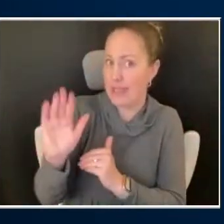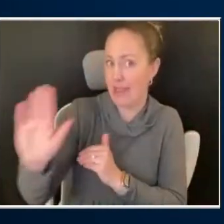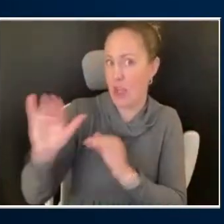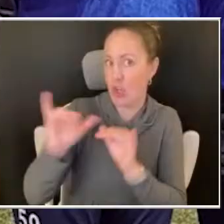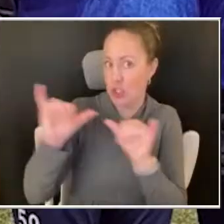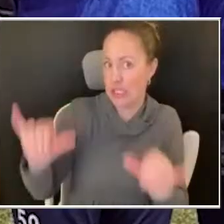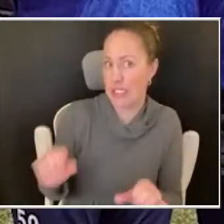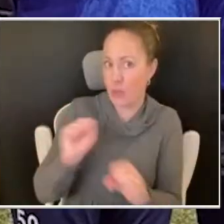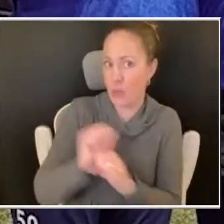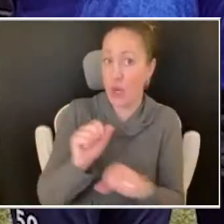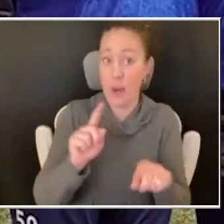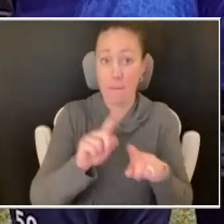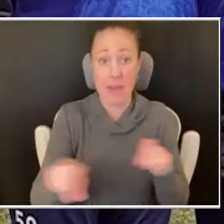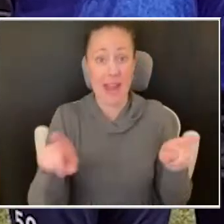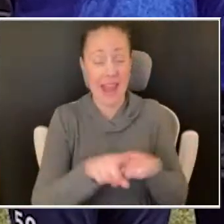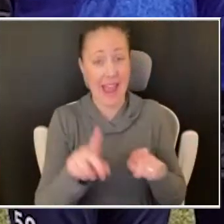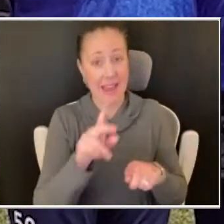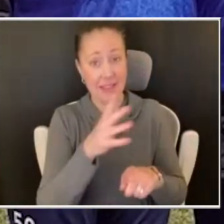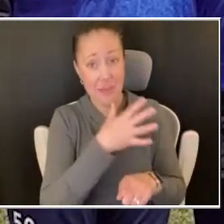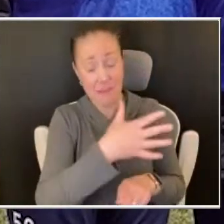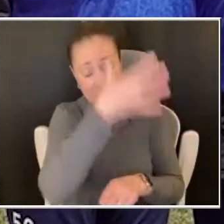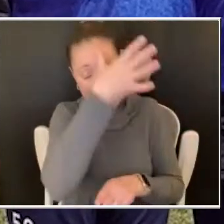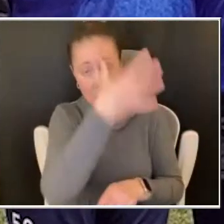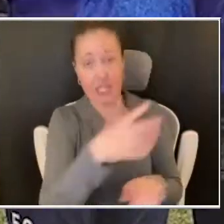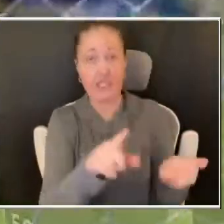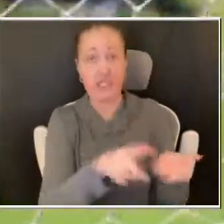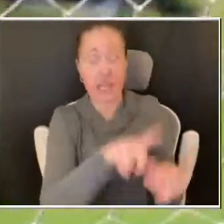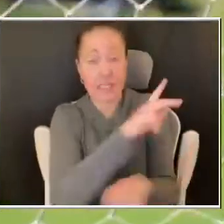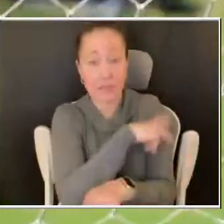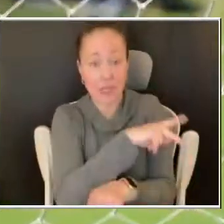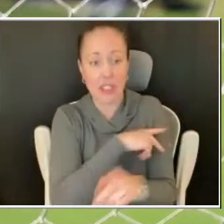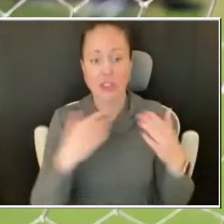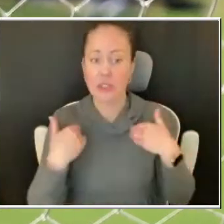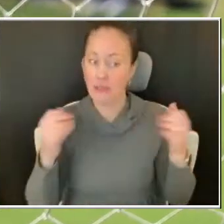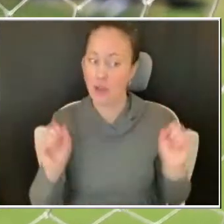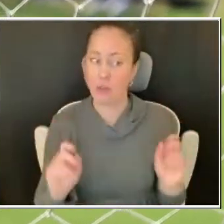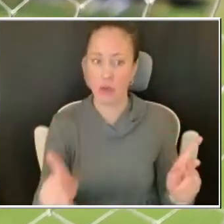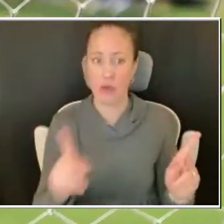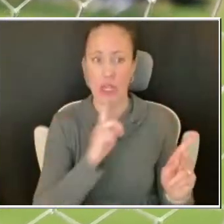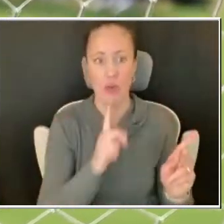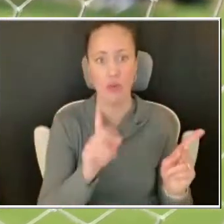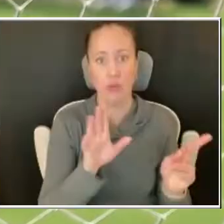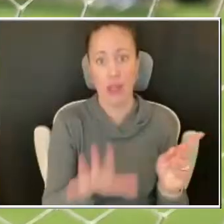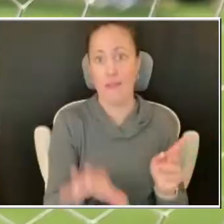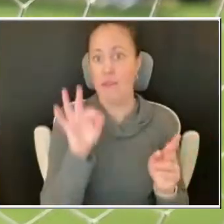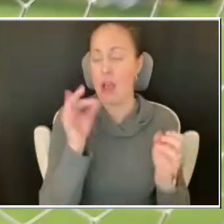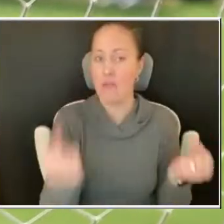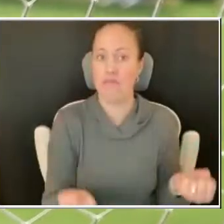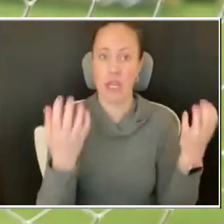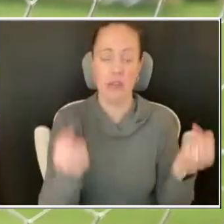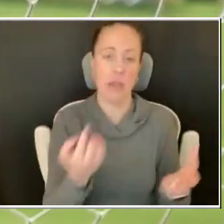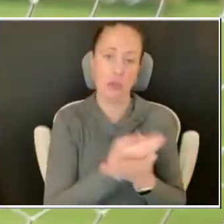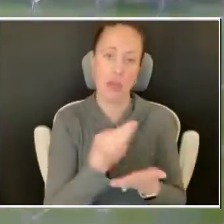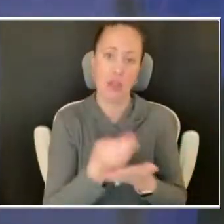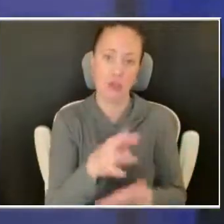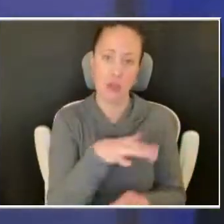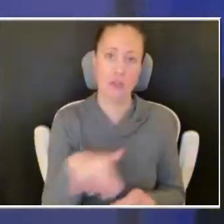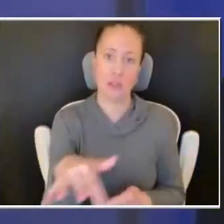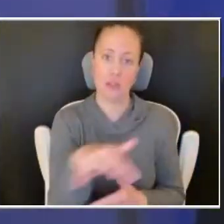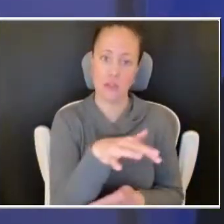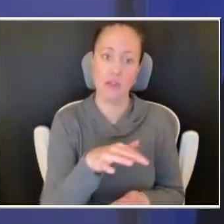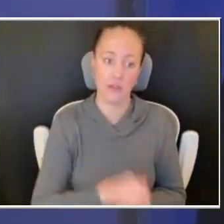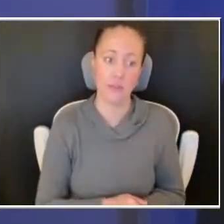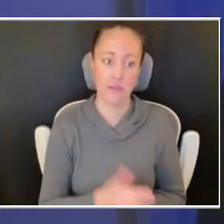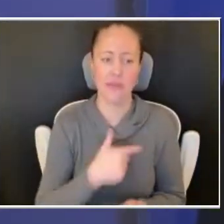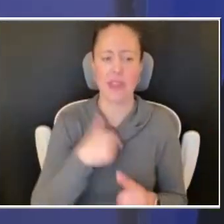parents and as patients have the ability to look for all resources. And I remember utilizing a